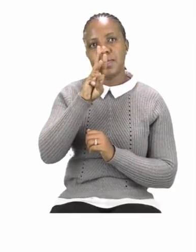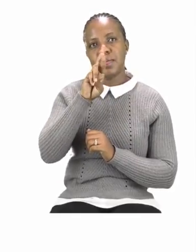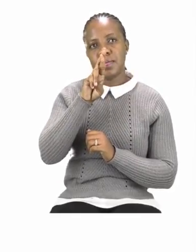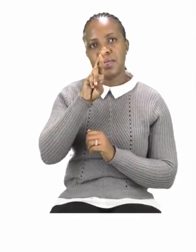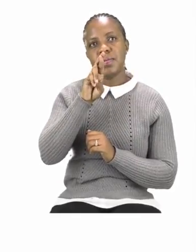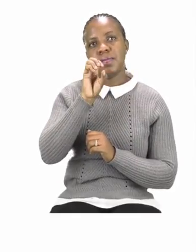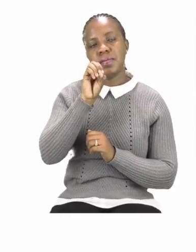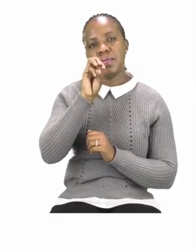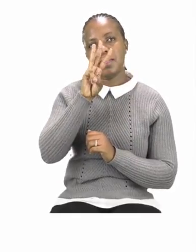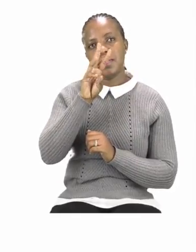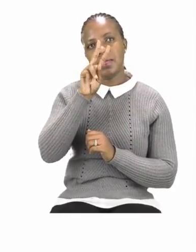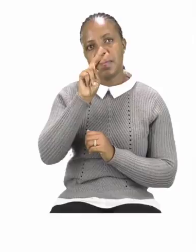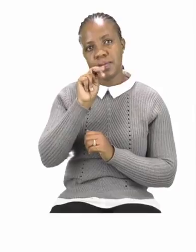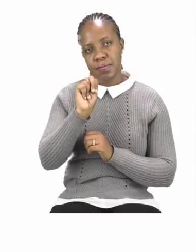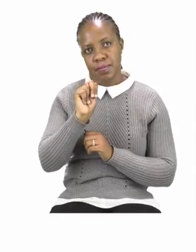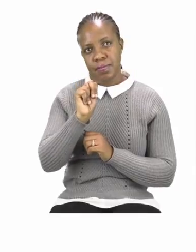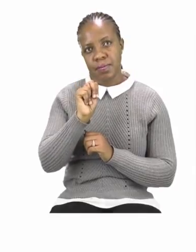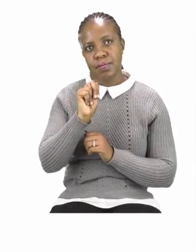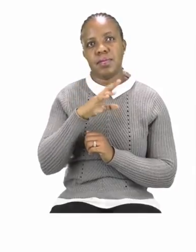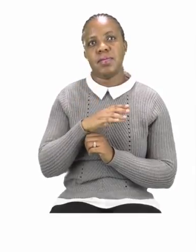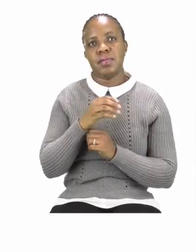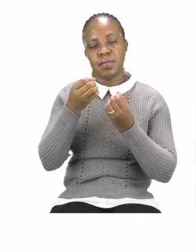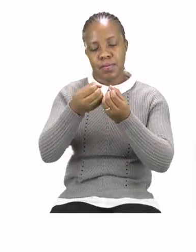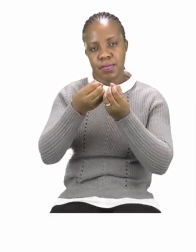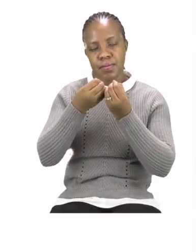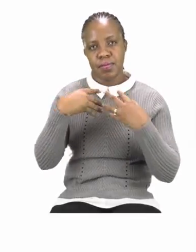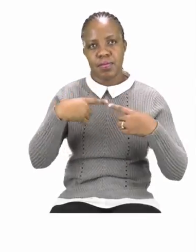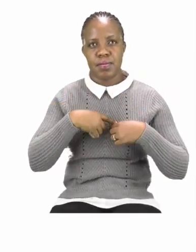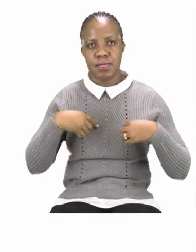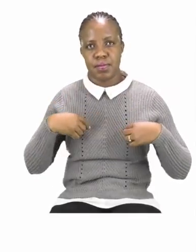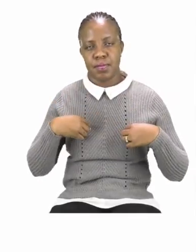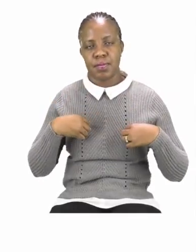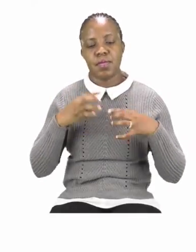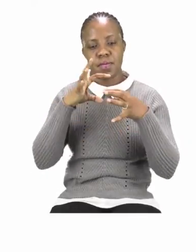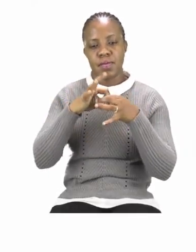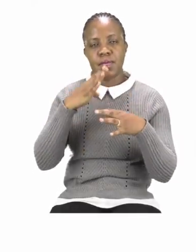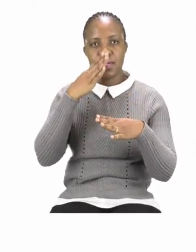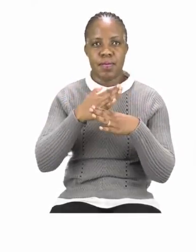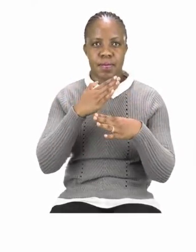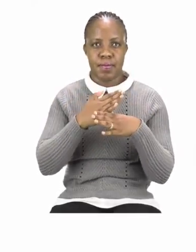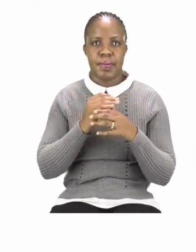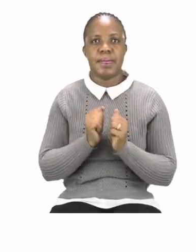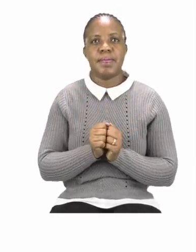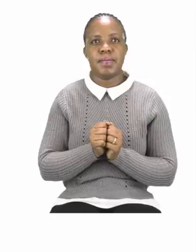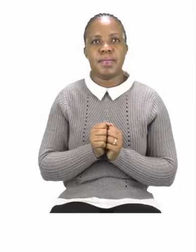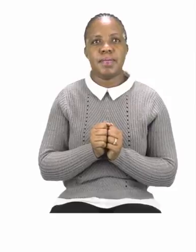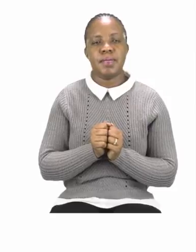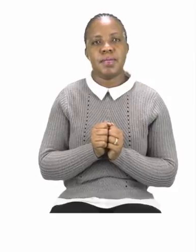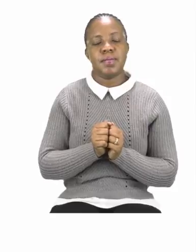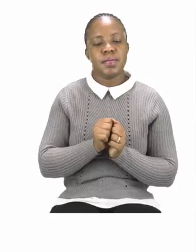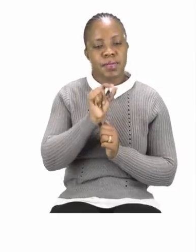homework. Now the words that are underlined there is Mrs.